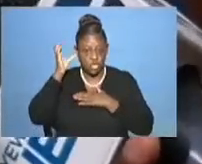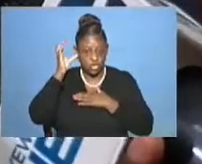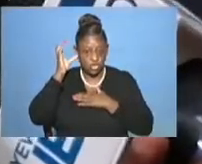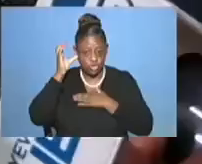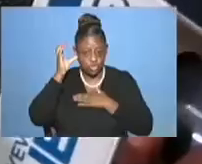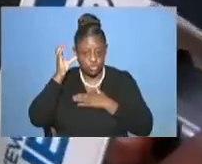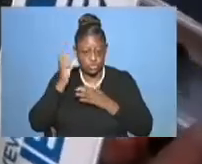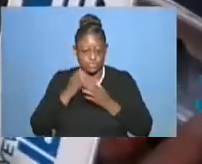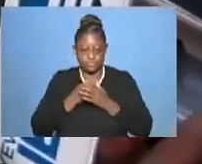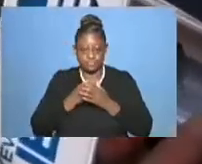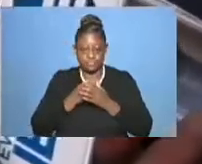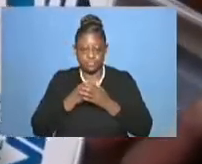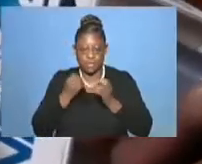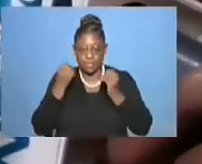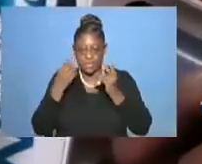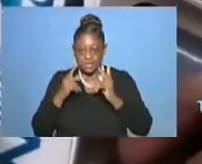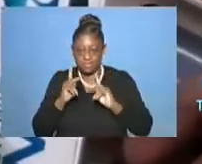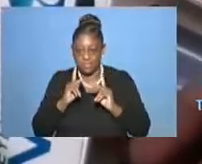former board